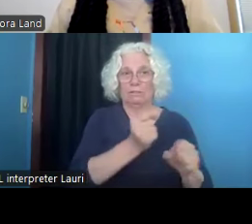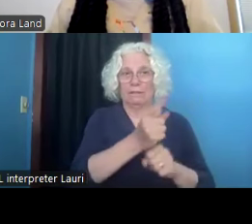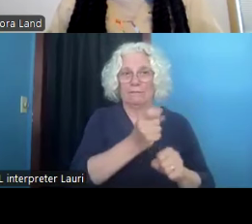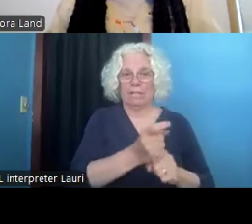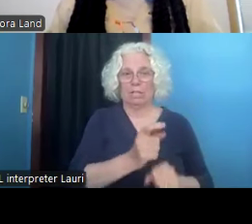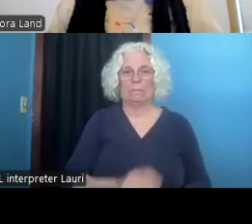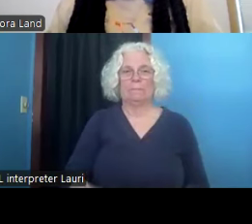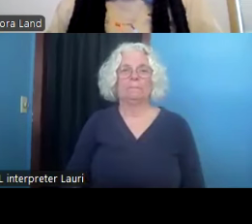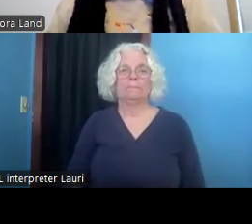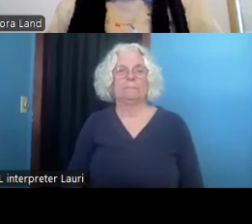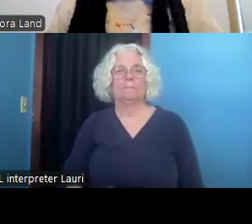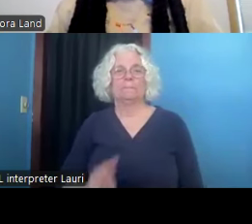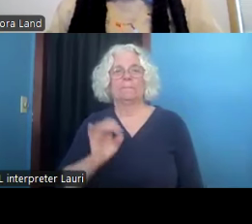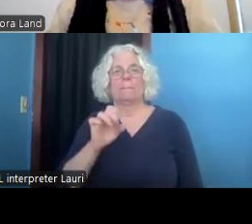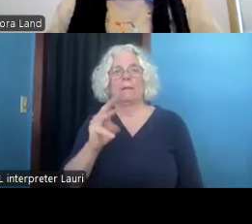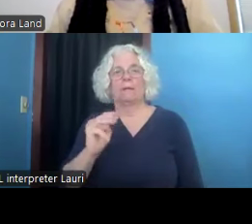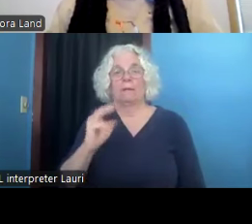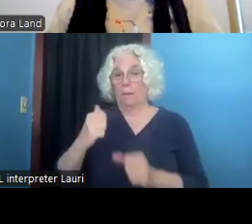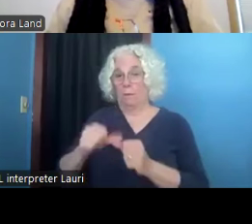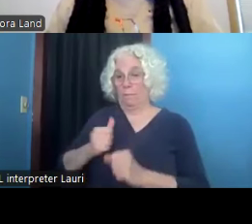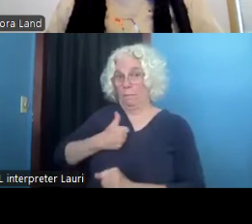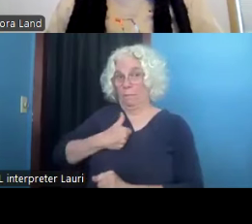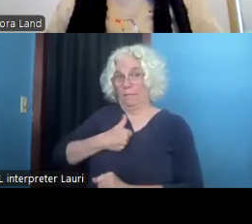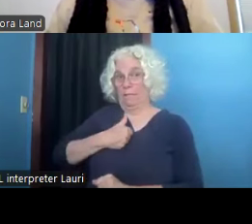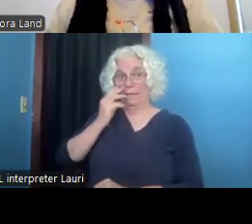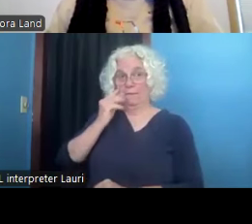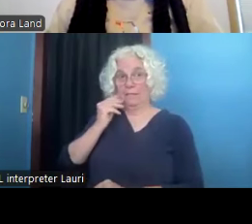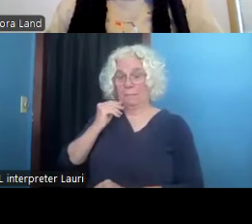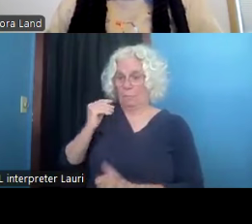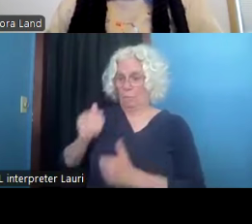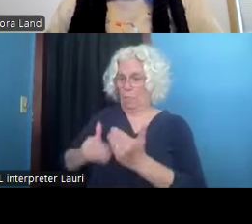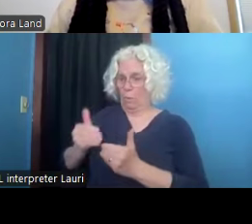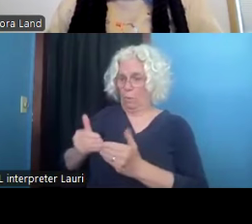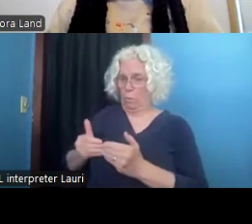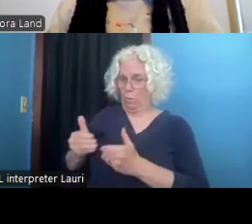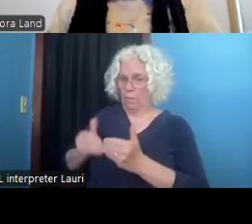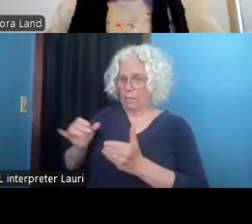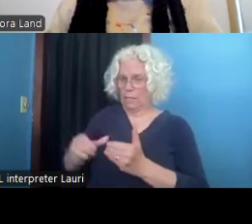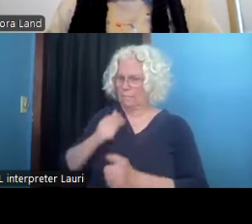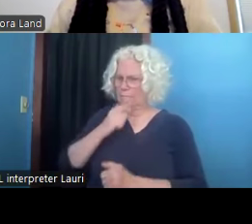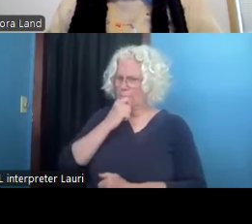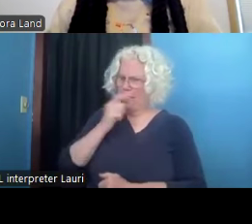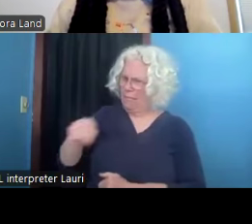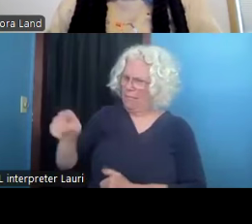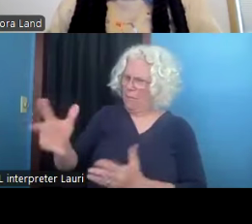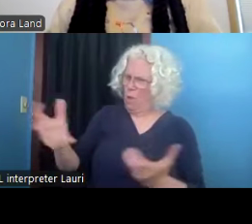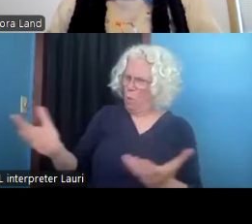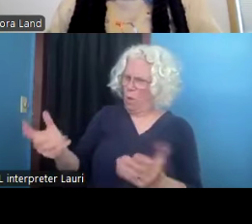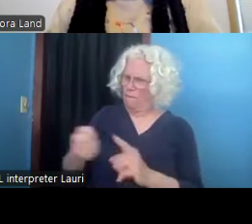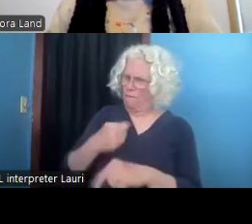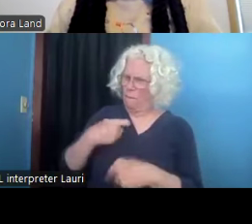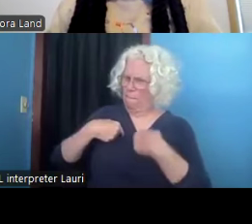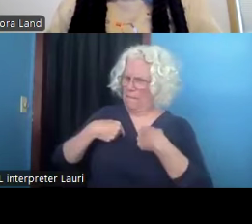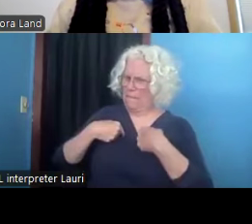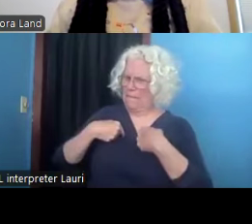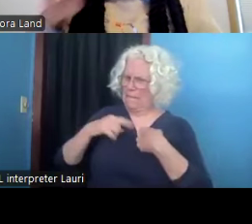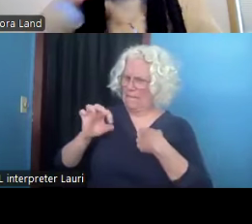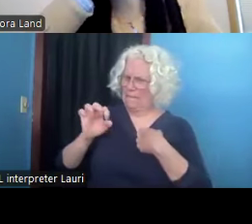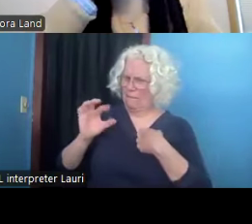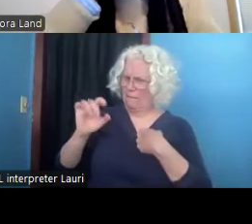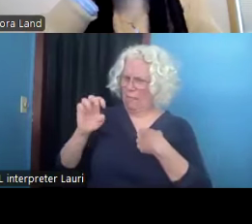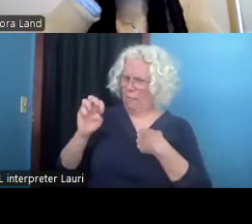As a Bush Fellow, I can remember going through the process and wondering, what are they looking for in a Bush Fellow? Well, what do we look for